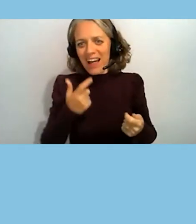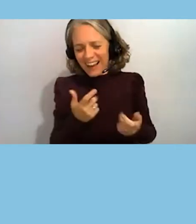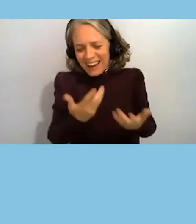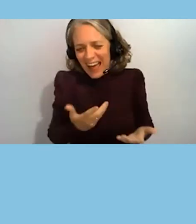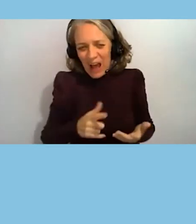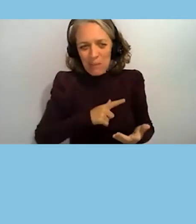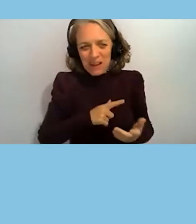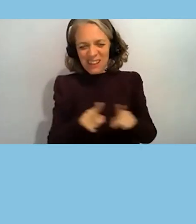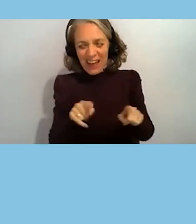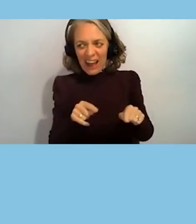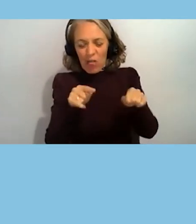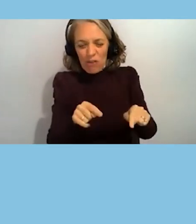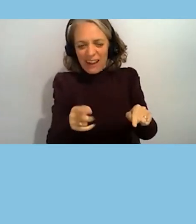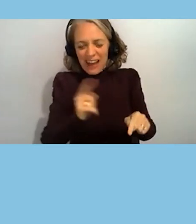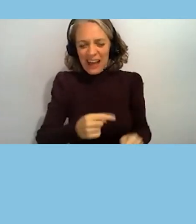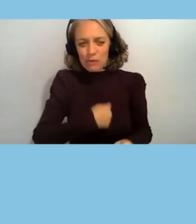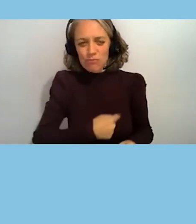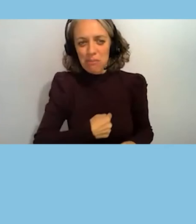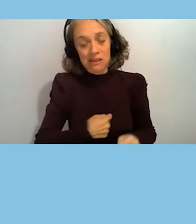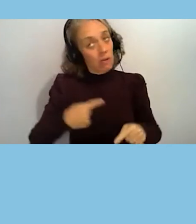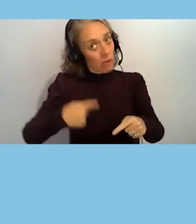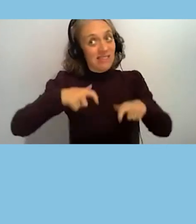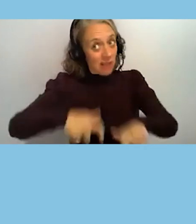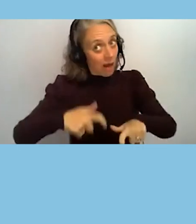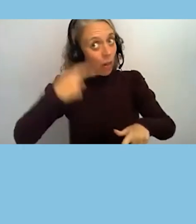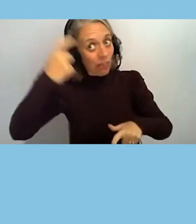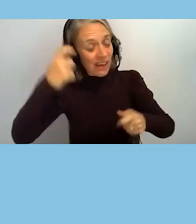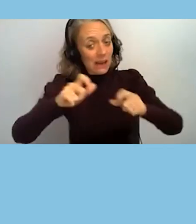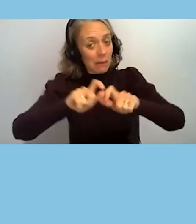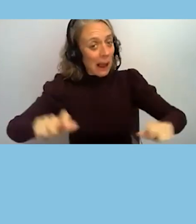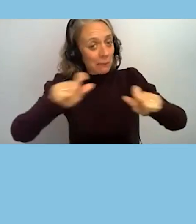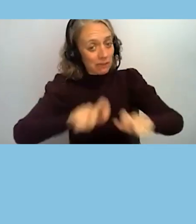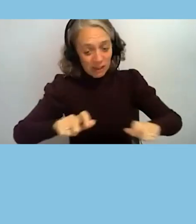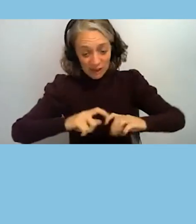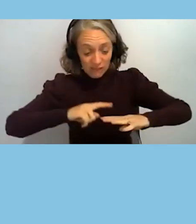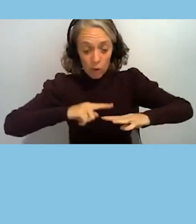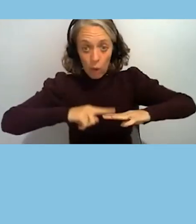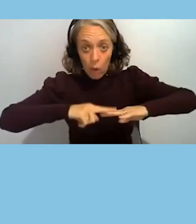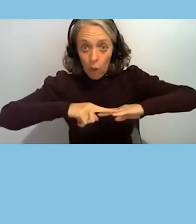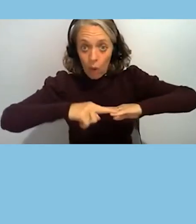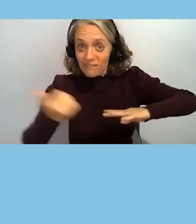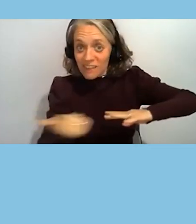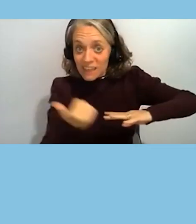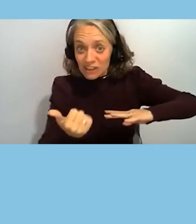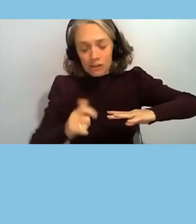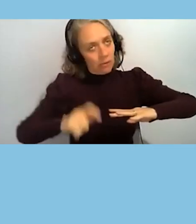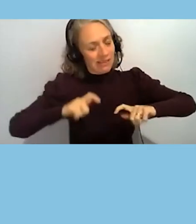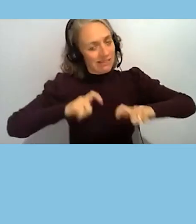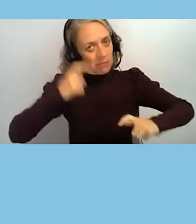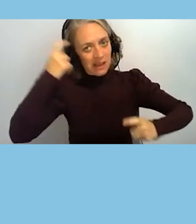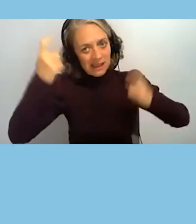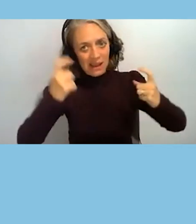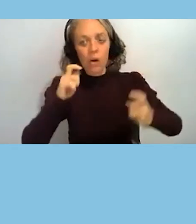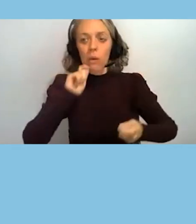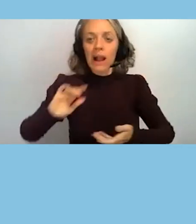a threat and a promise to Hannah. We're still going to be thinking about captioning beyond these events. I'm going to introduce our speakers